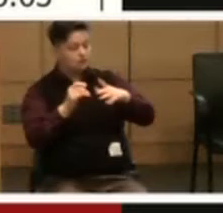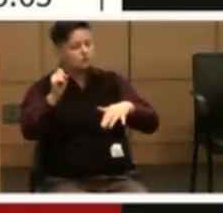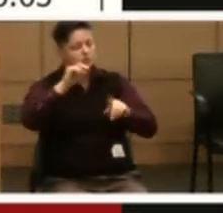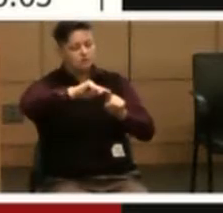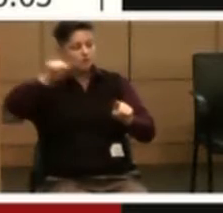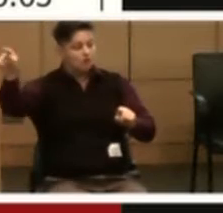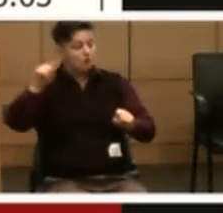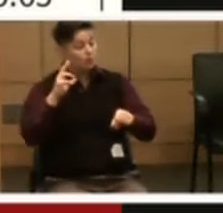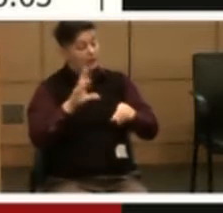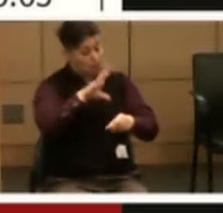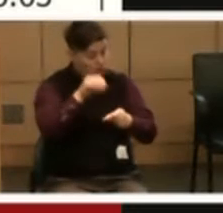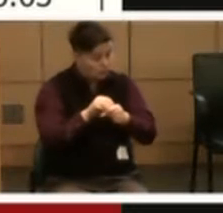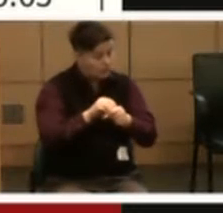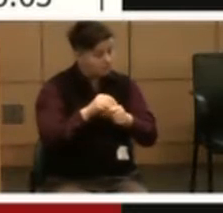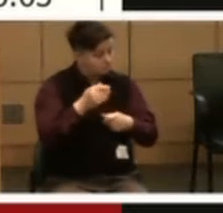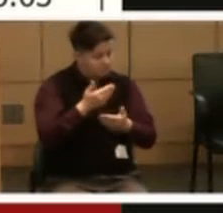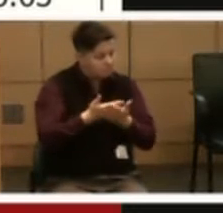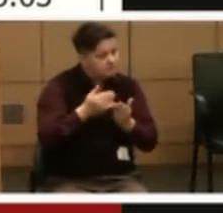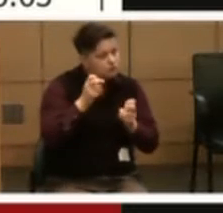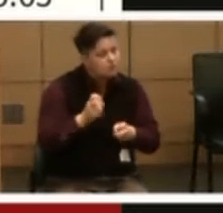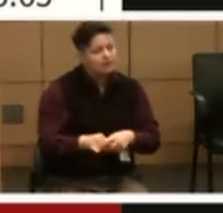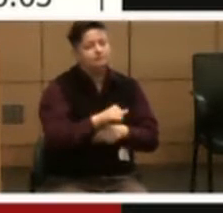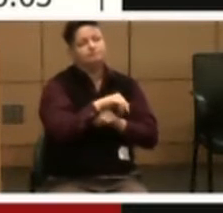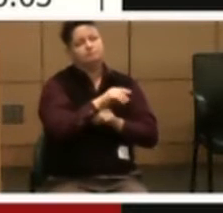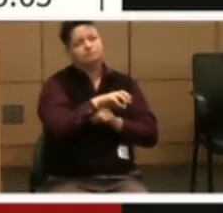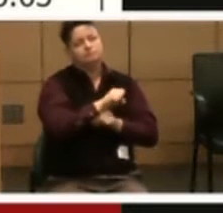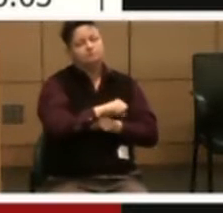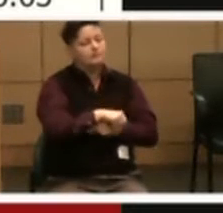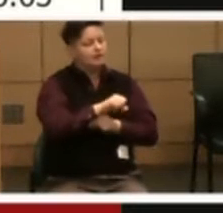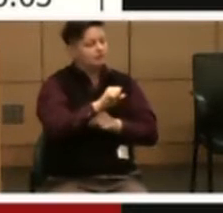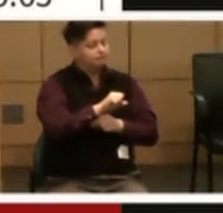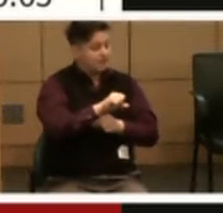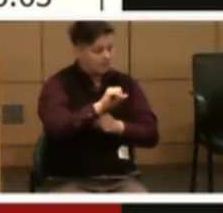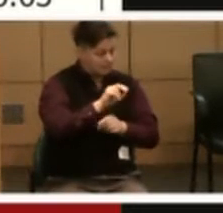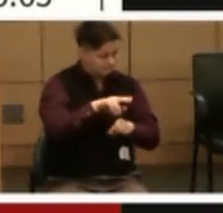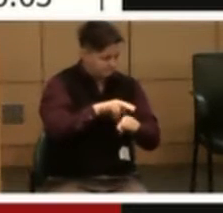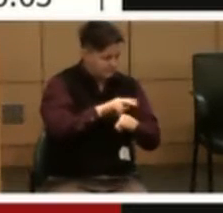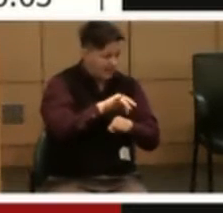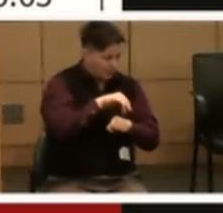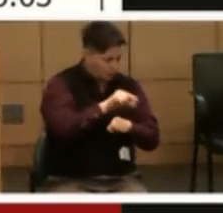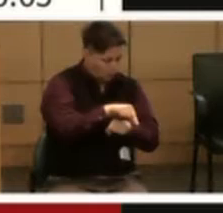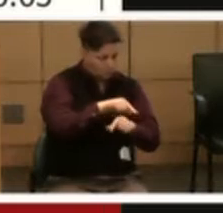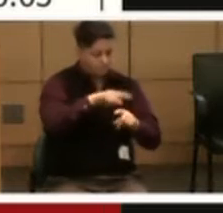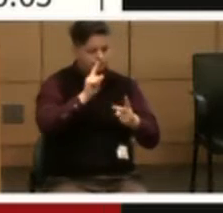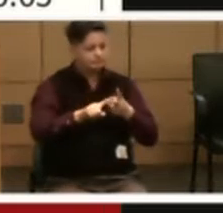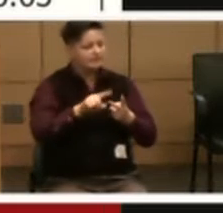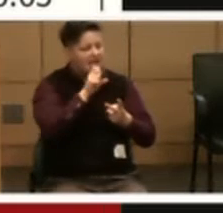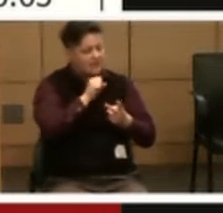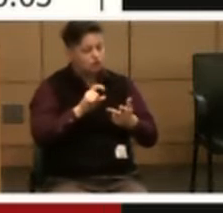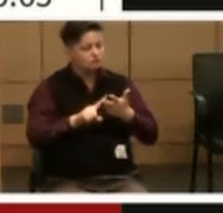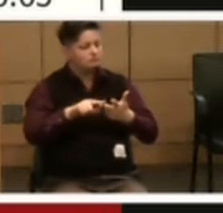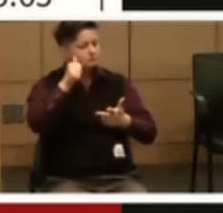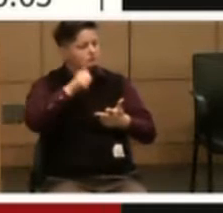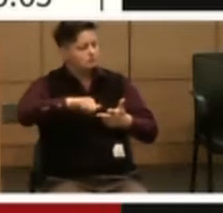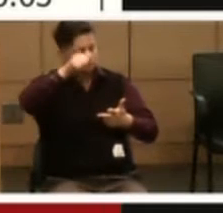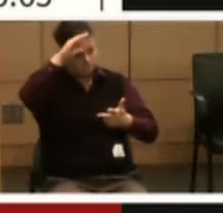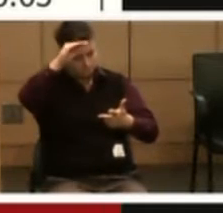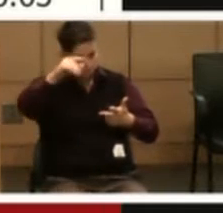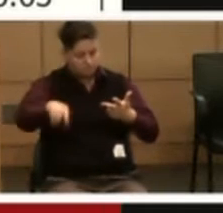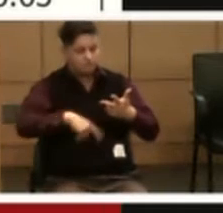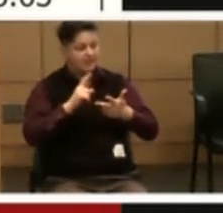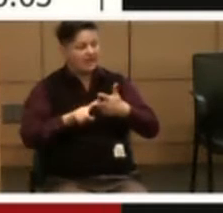IQ, their age, whether they're male or female, and whether they fell at or below the poverty